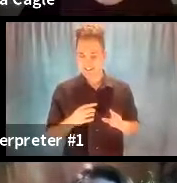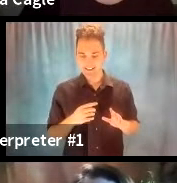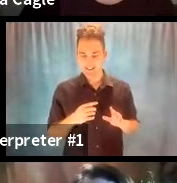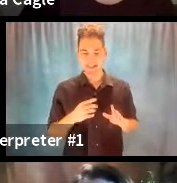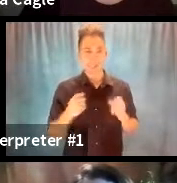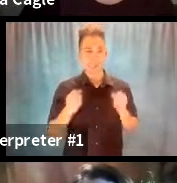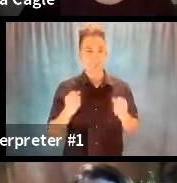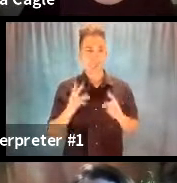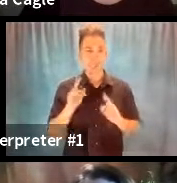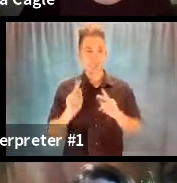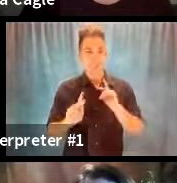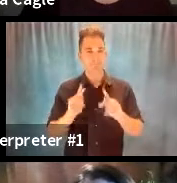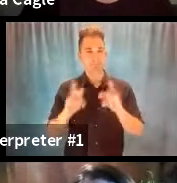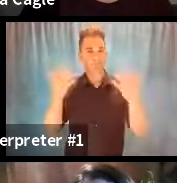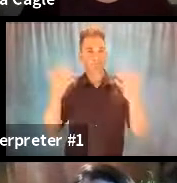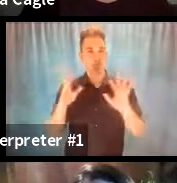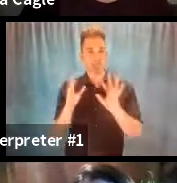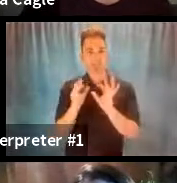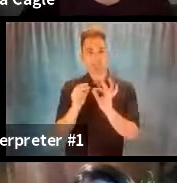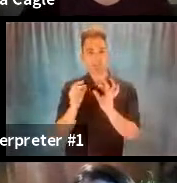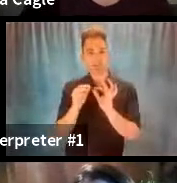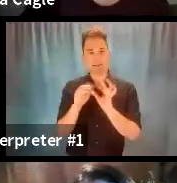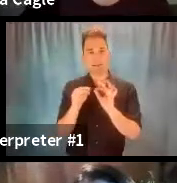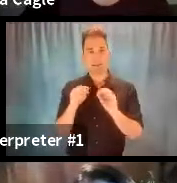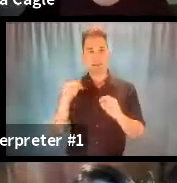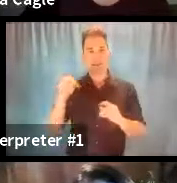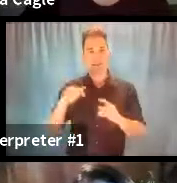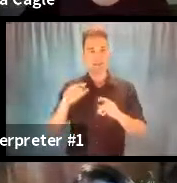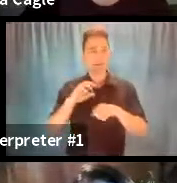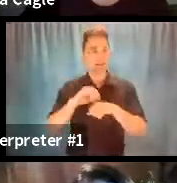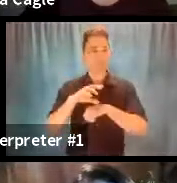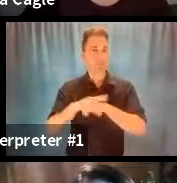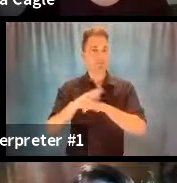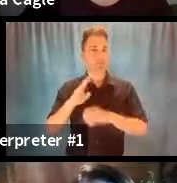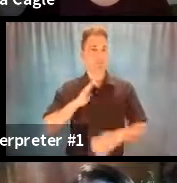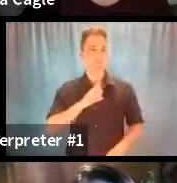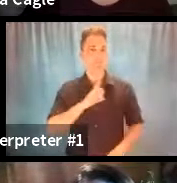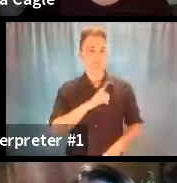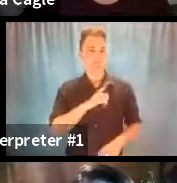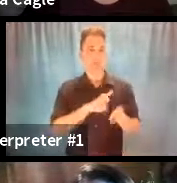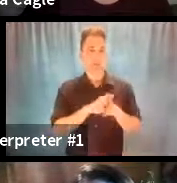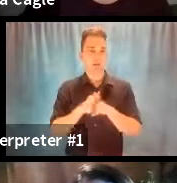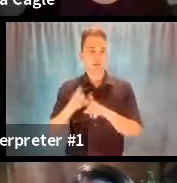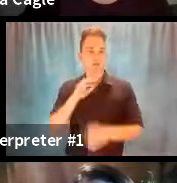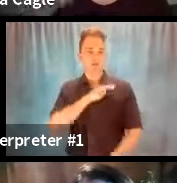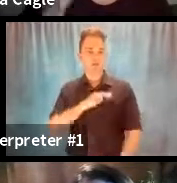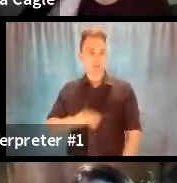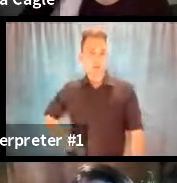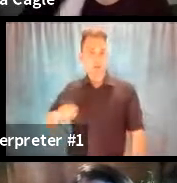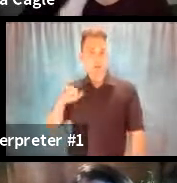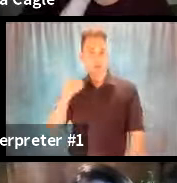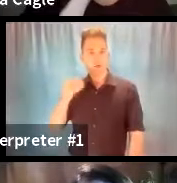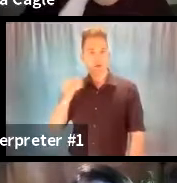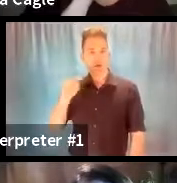regard to this advisory board and to Mayor Jones.